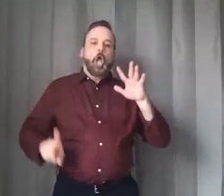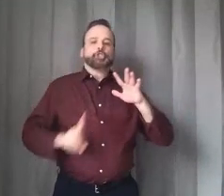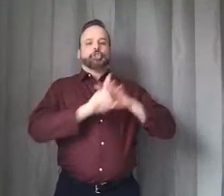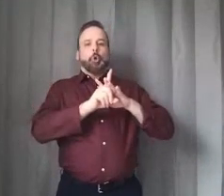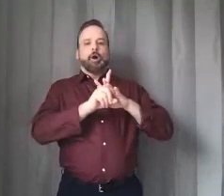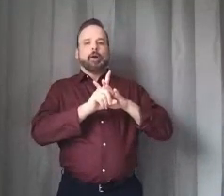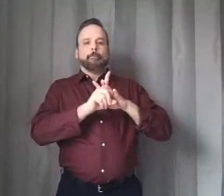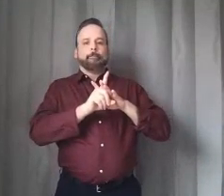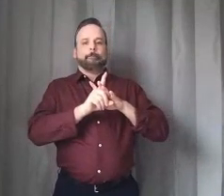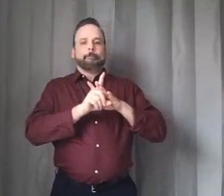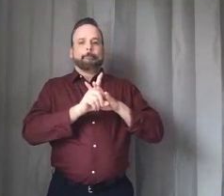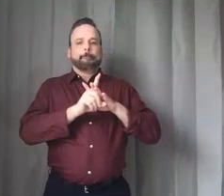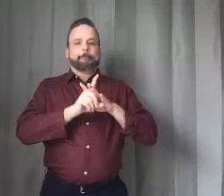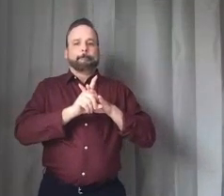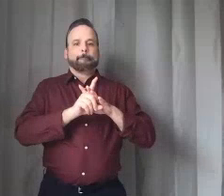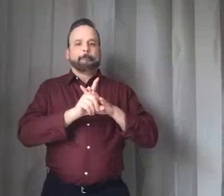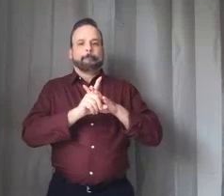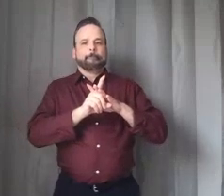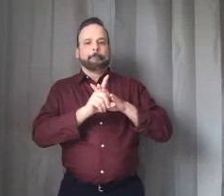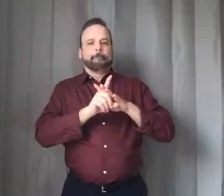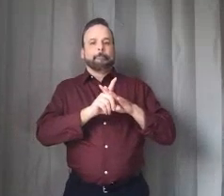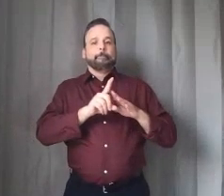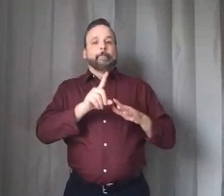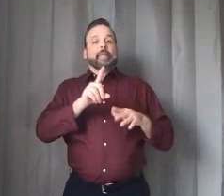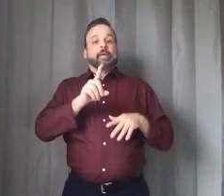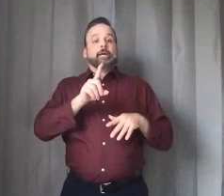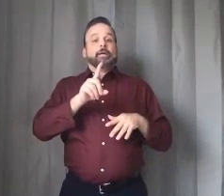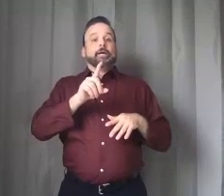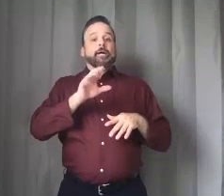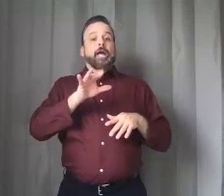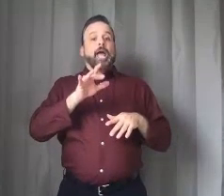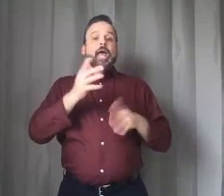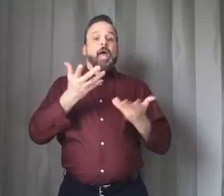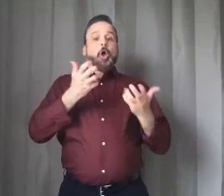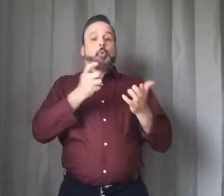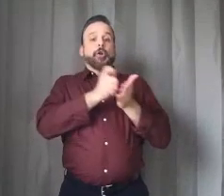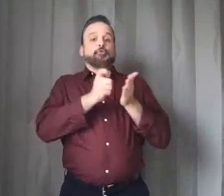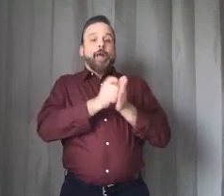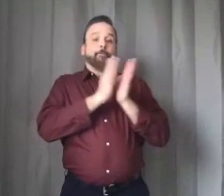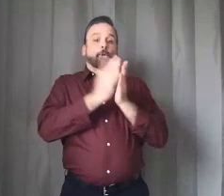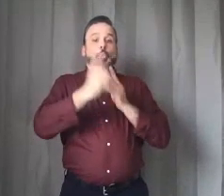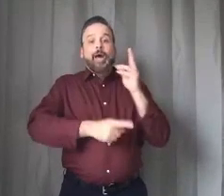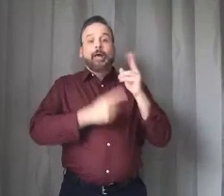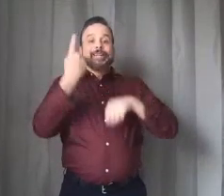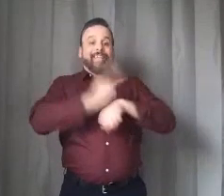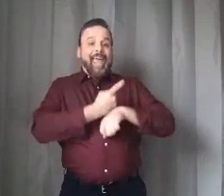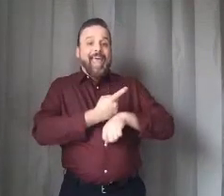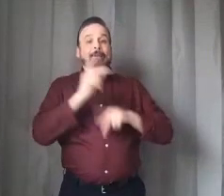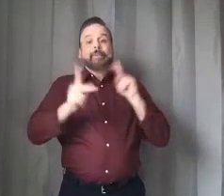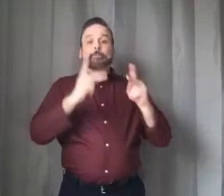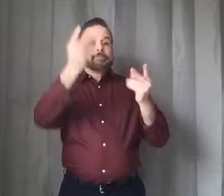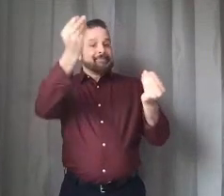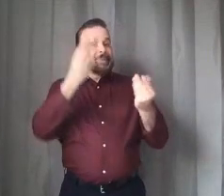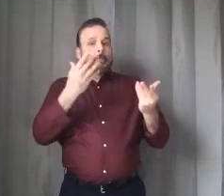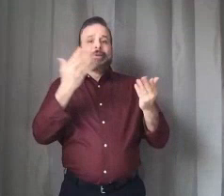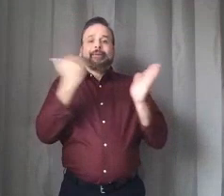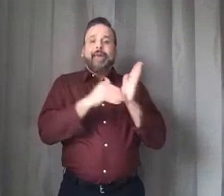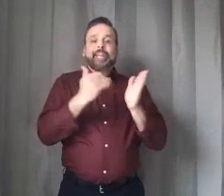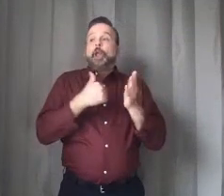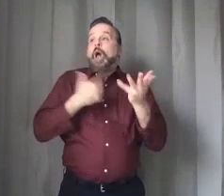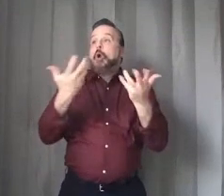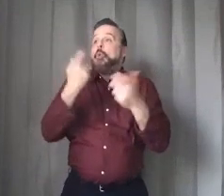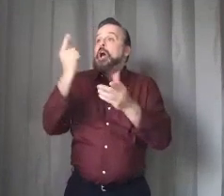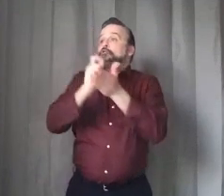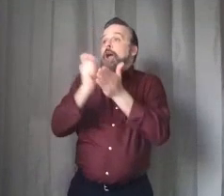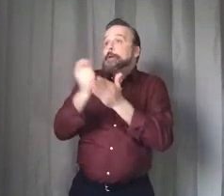people who are like, I want to write a book one day. I want to write a book one day. And I'm like, but if you don't ever sit down and write it, it's never going to happen. You actually have to